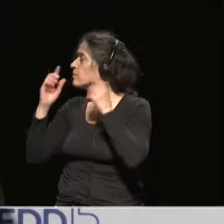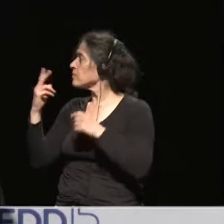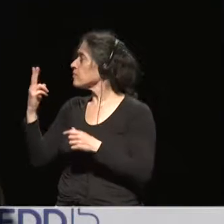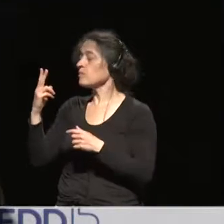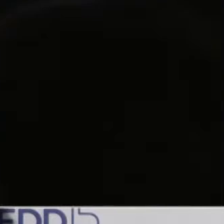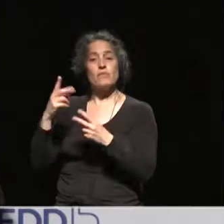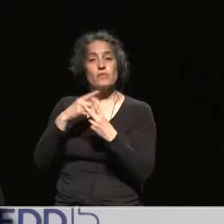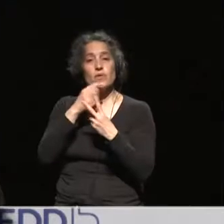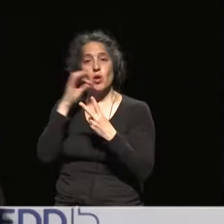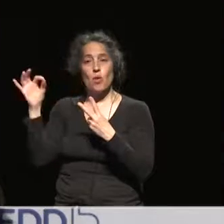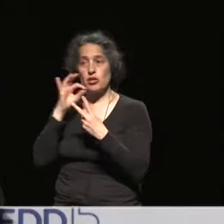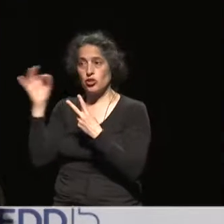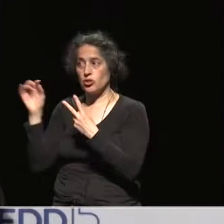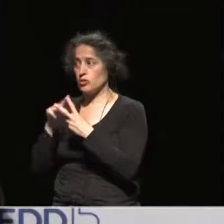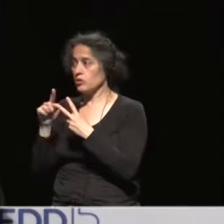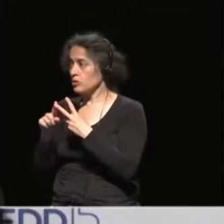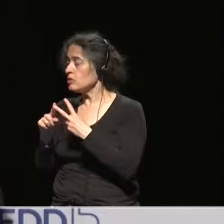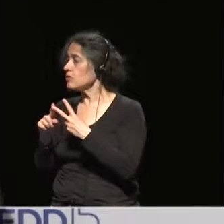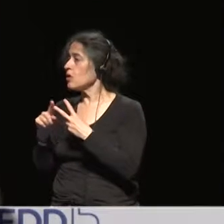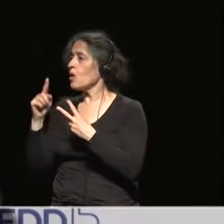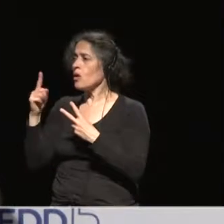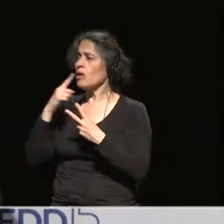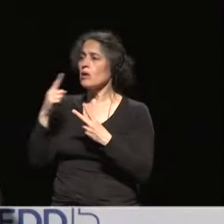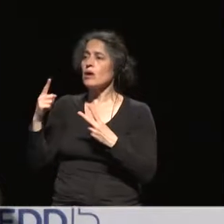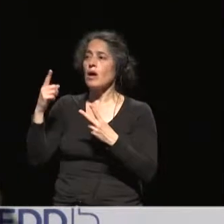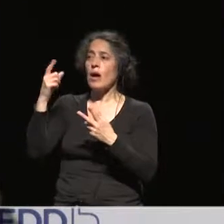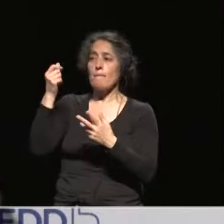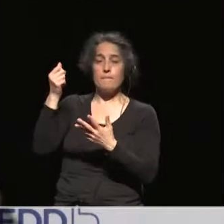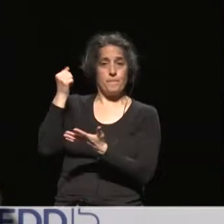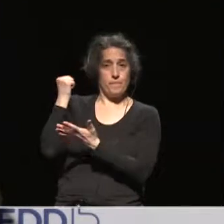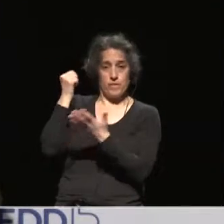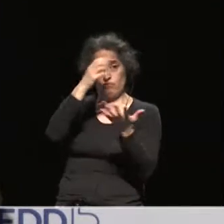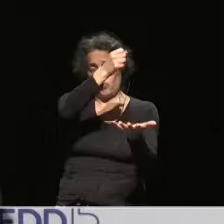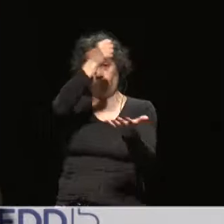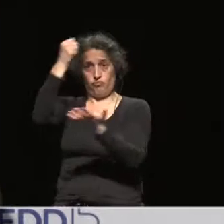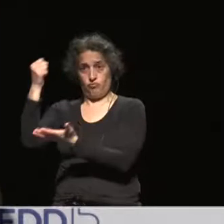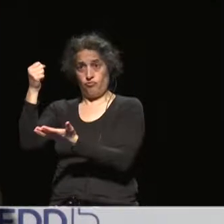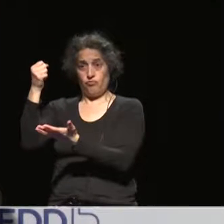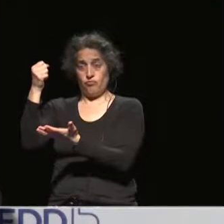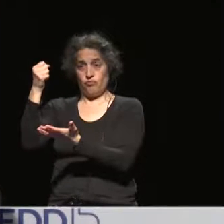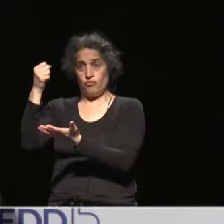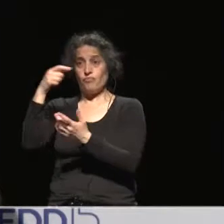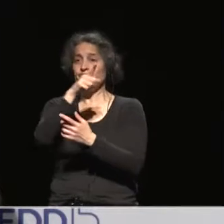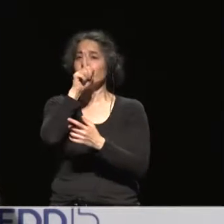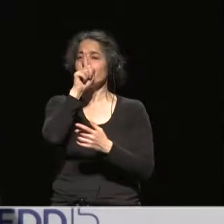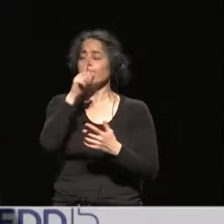the back of the room, saying that there are donors, or rather active corruptors and